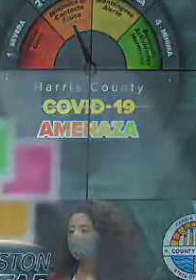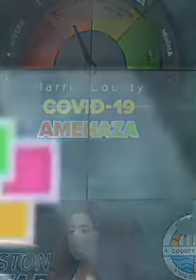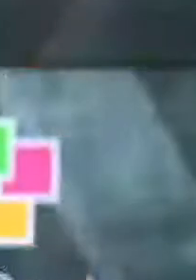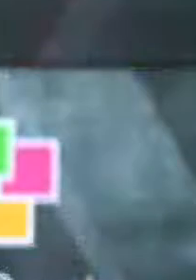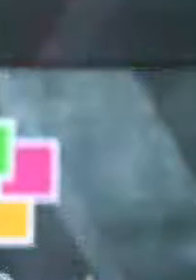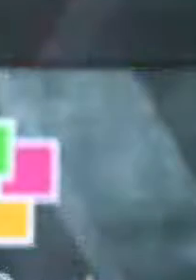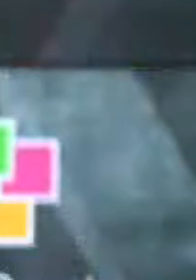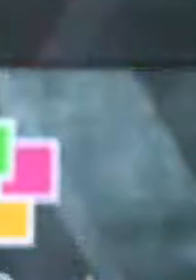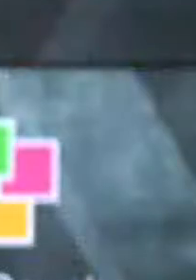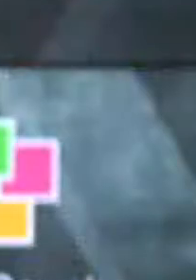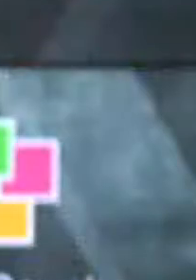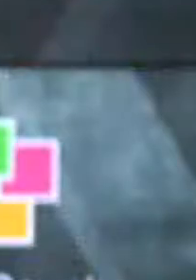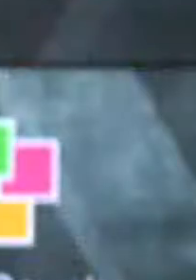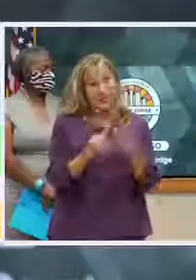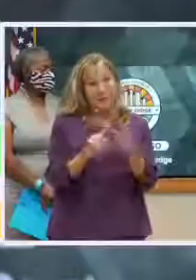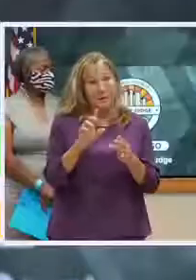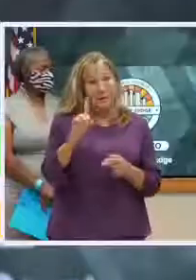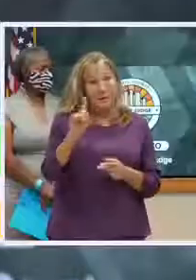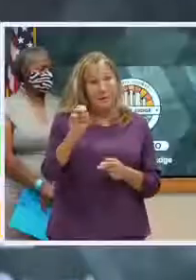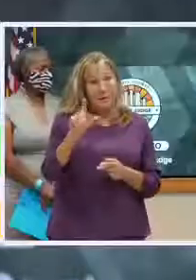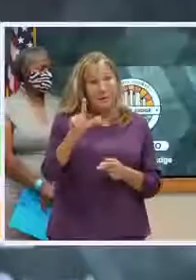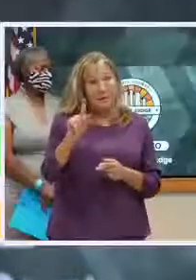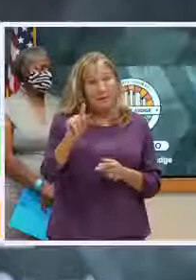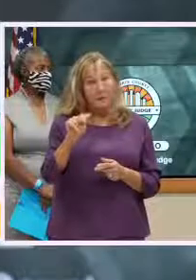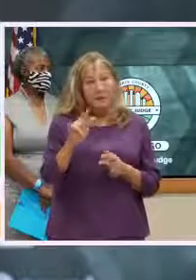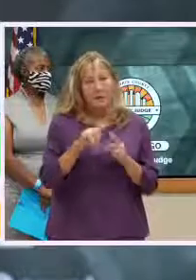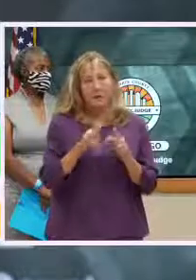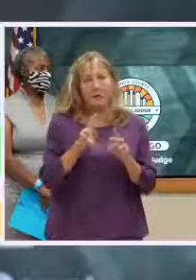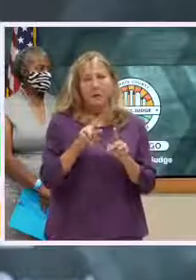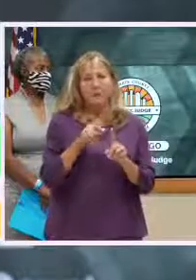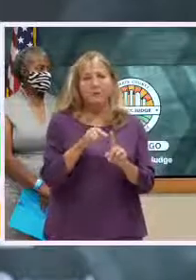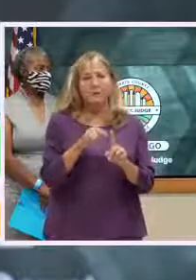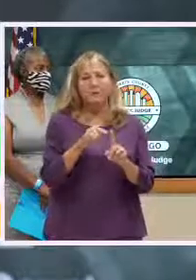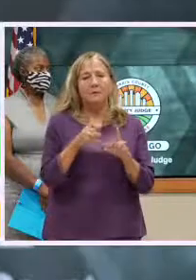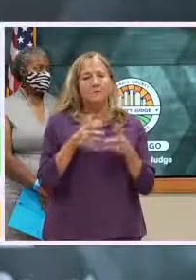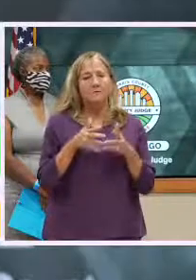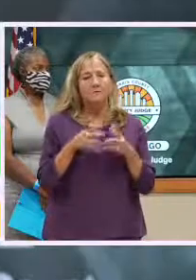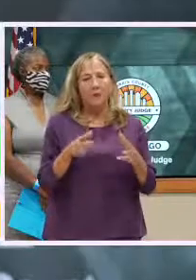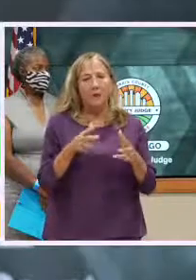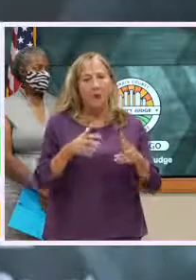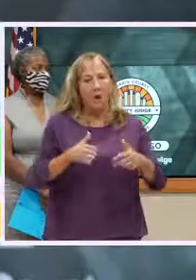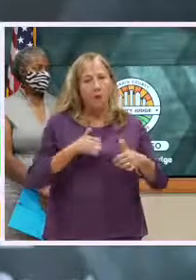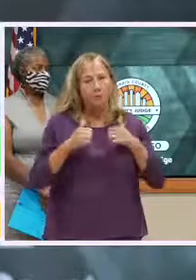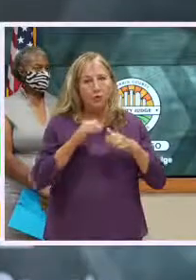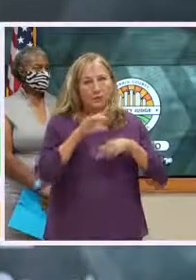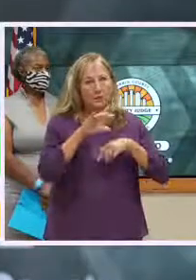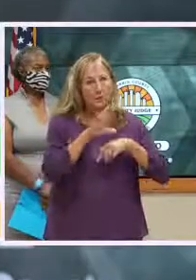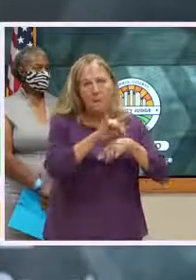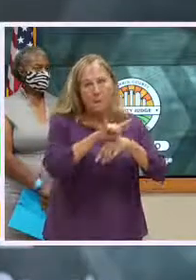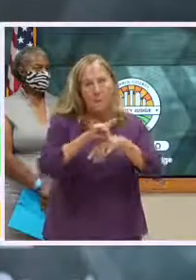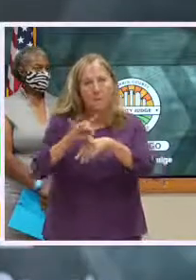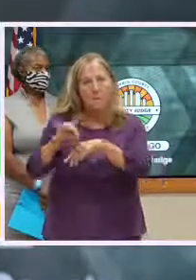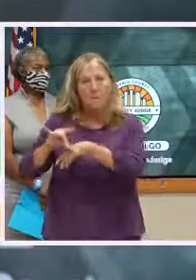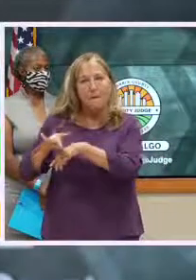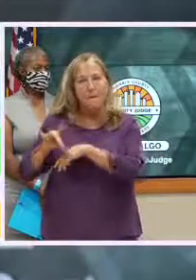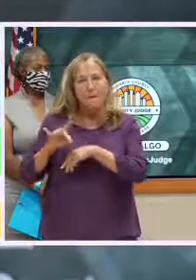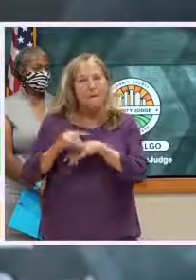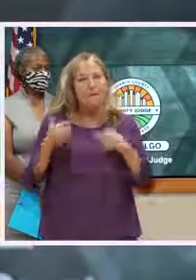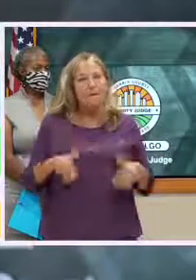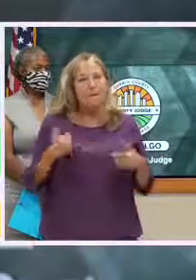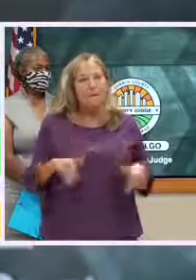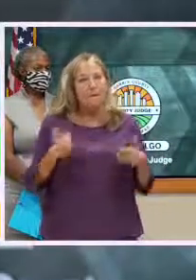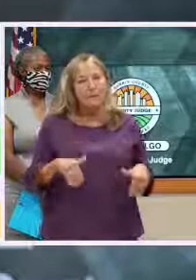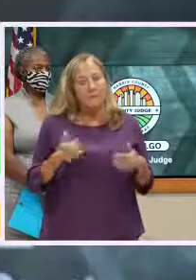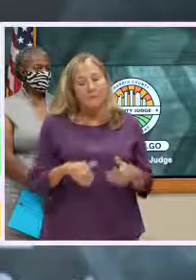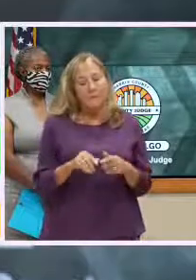very aggressive anti-vaccine disinformation in order to address that. So in terms of the Delta